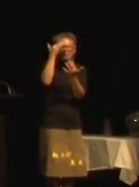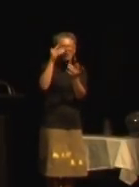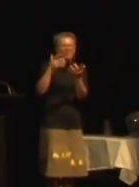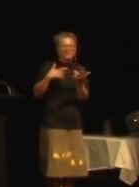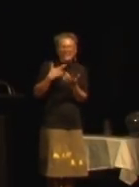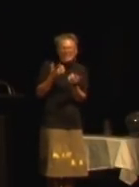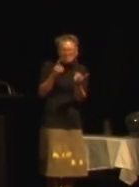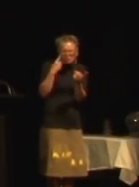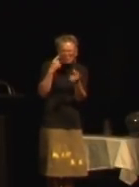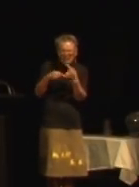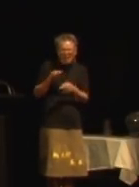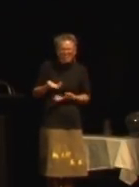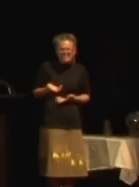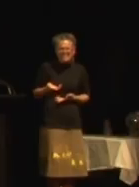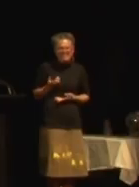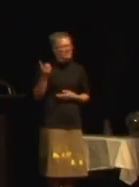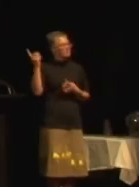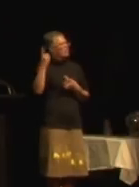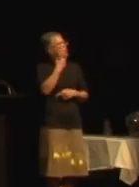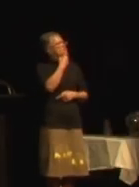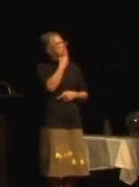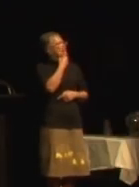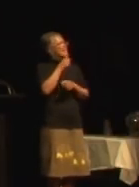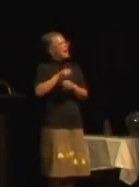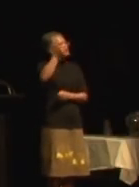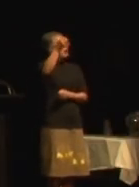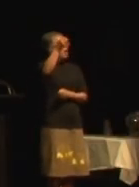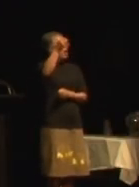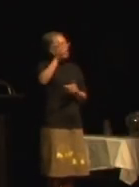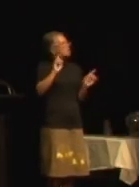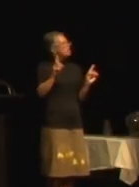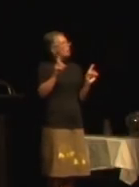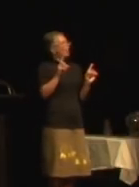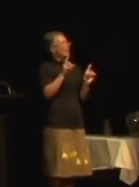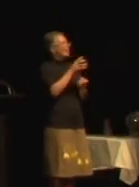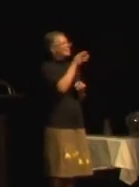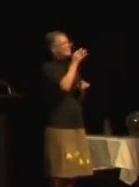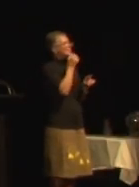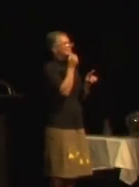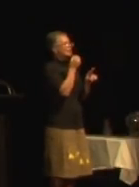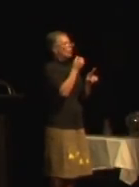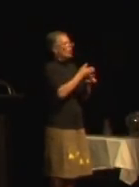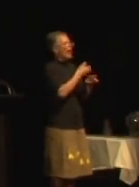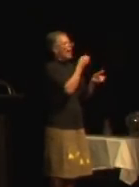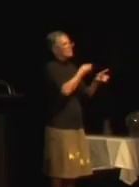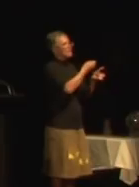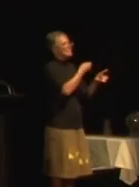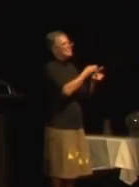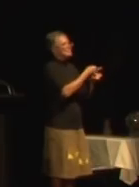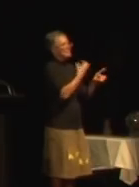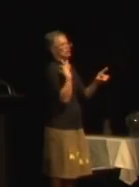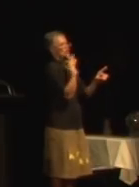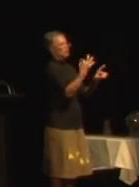the image. So the red umbrella is a symbol that sex worker activists use in public to represent the community. At the